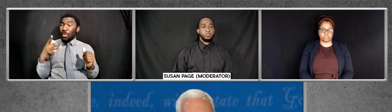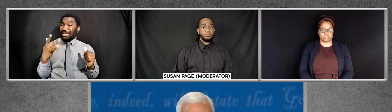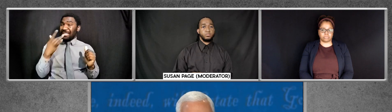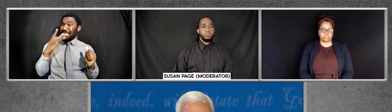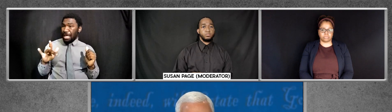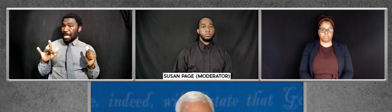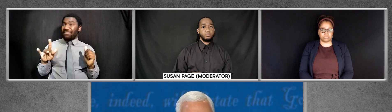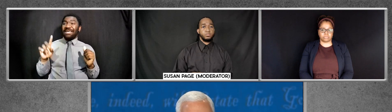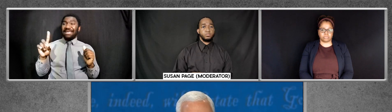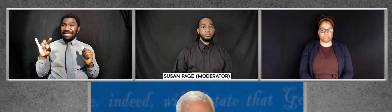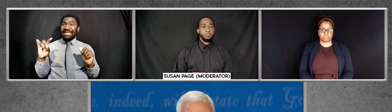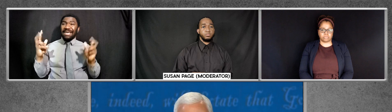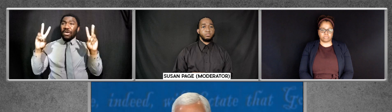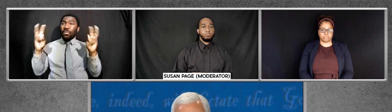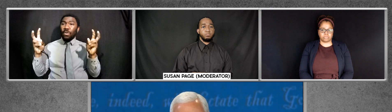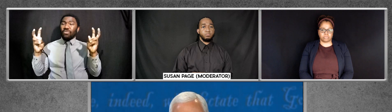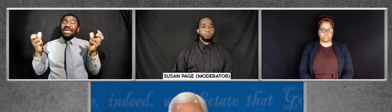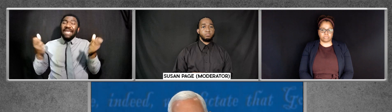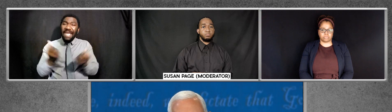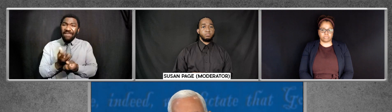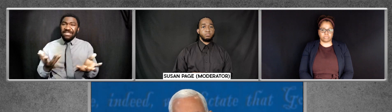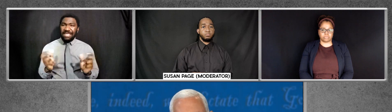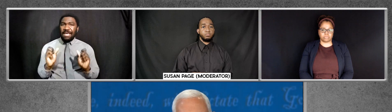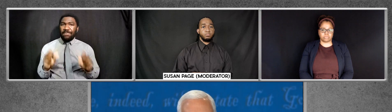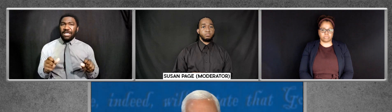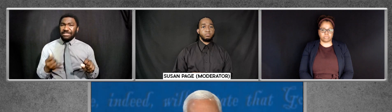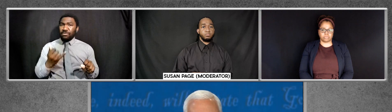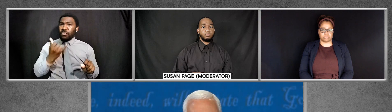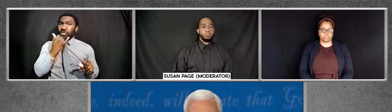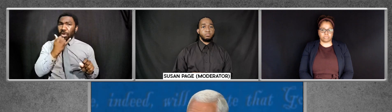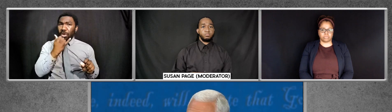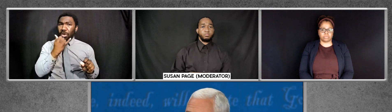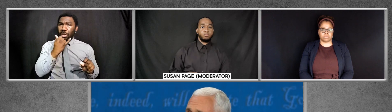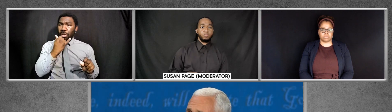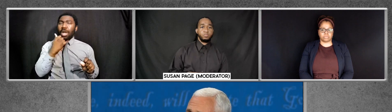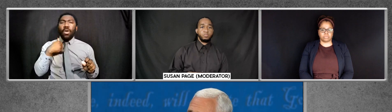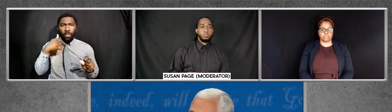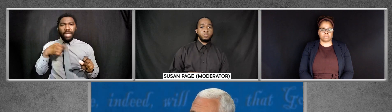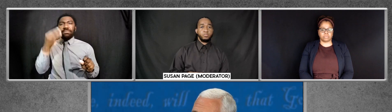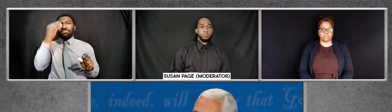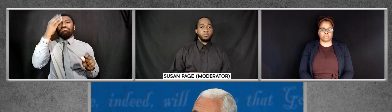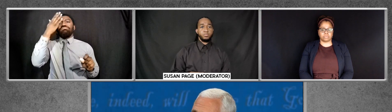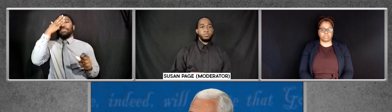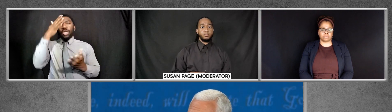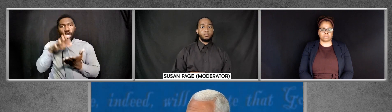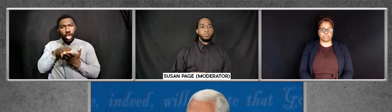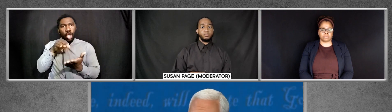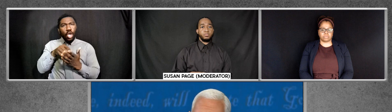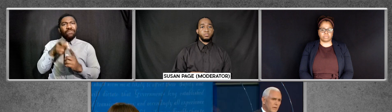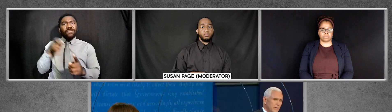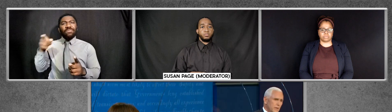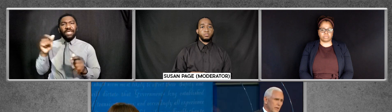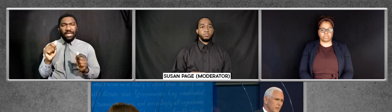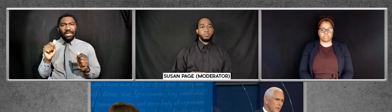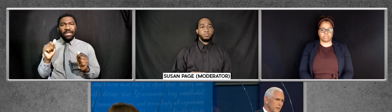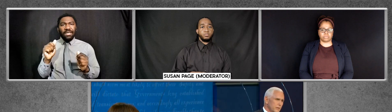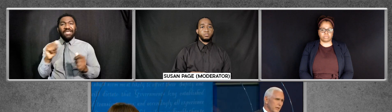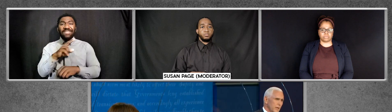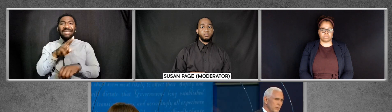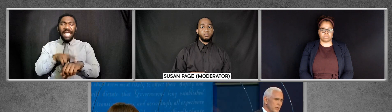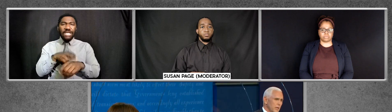possible wrong. And we learned from that. They left the strategic national stockpile empty. They